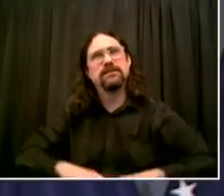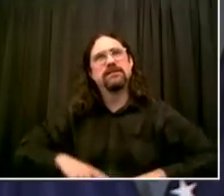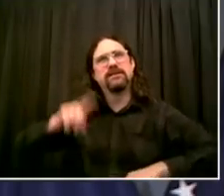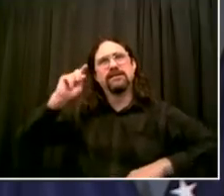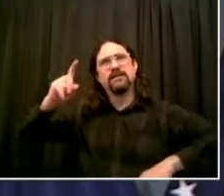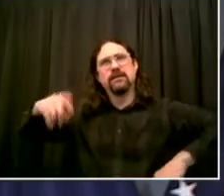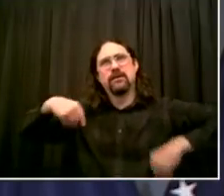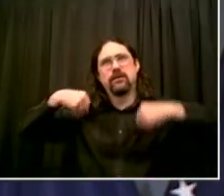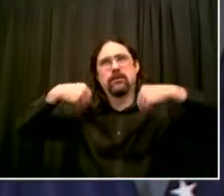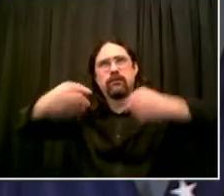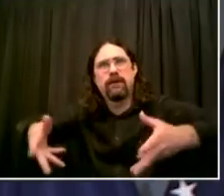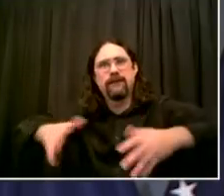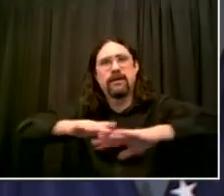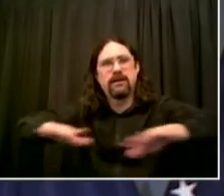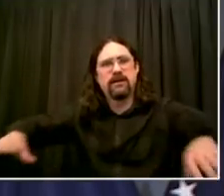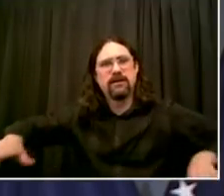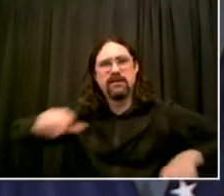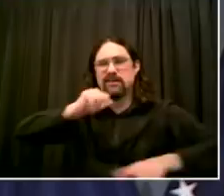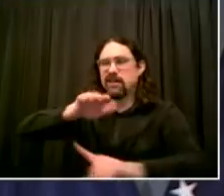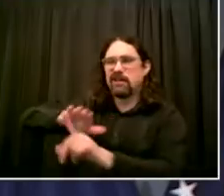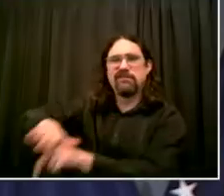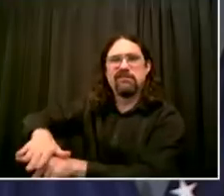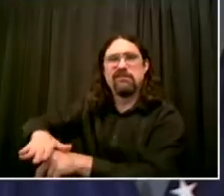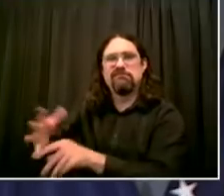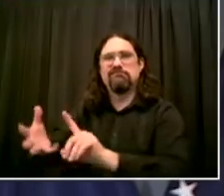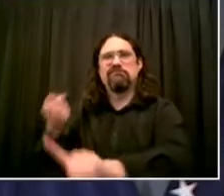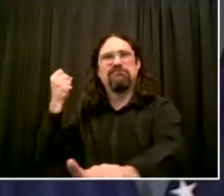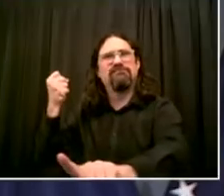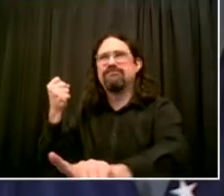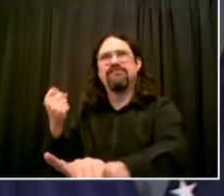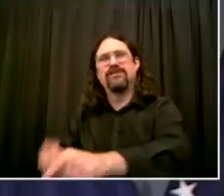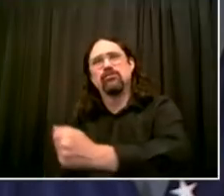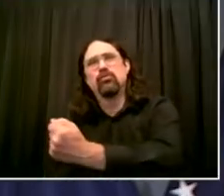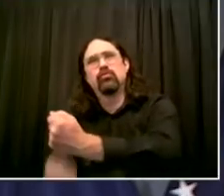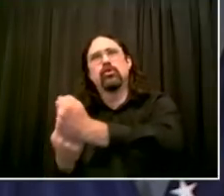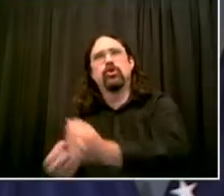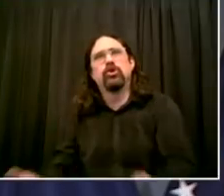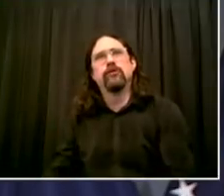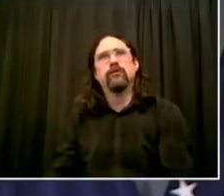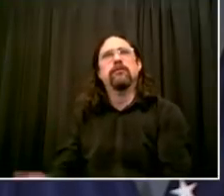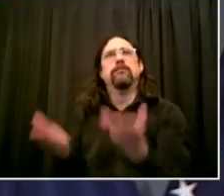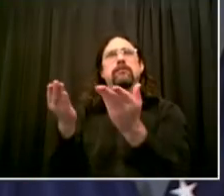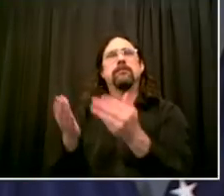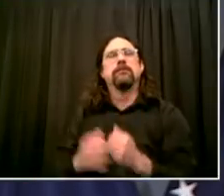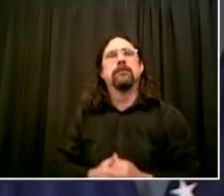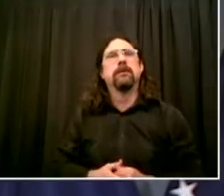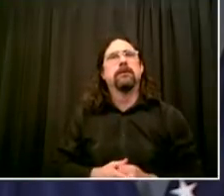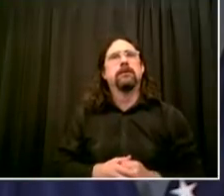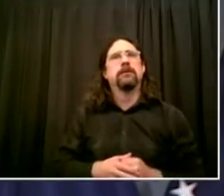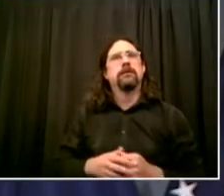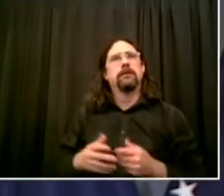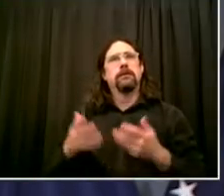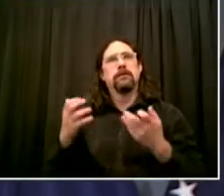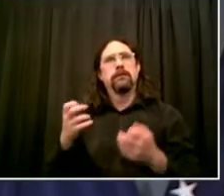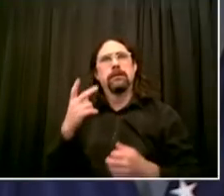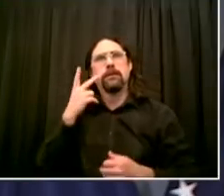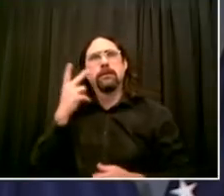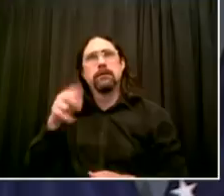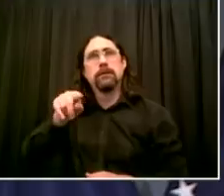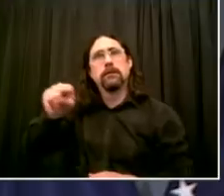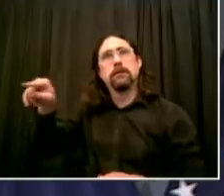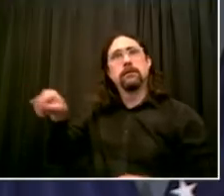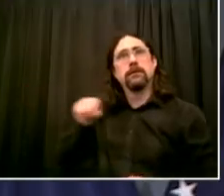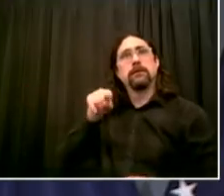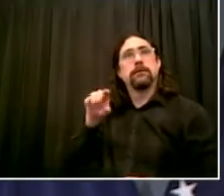no need for the police to come in and continue to have incidents of creating more violence when we're